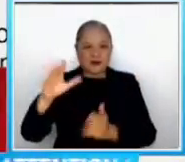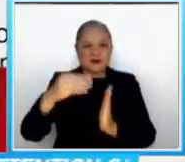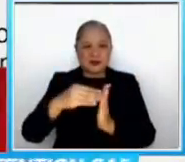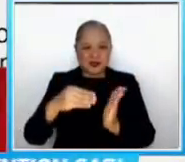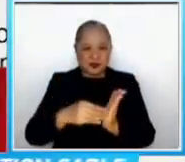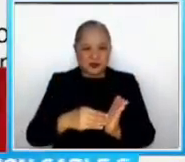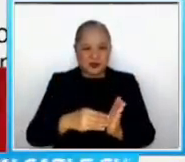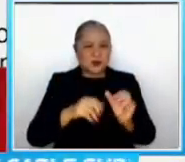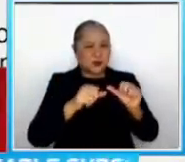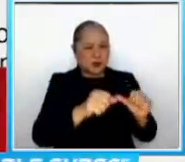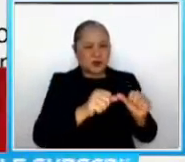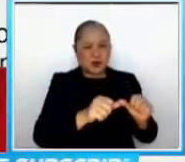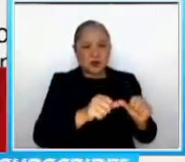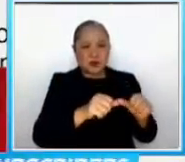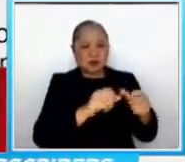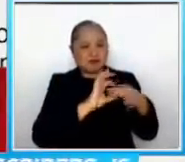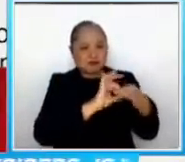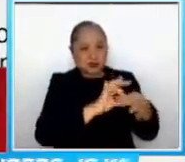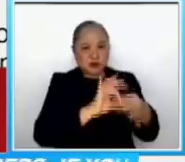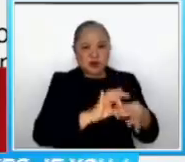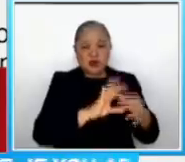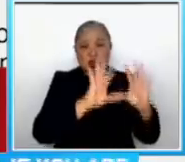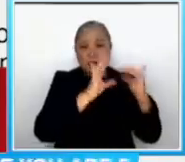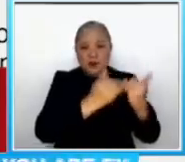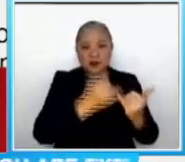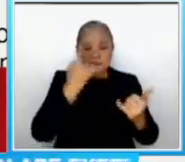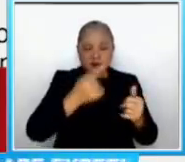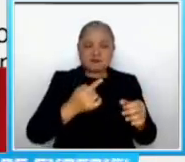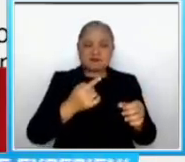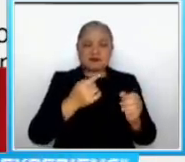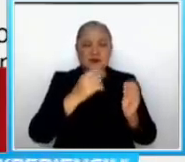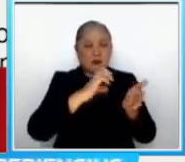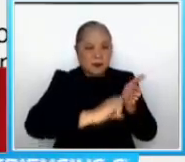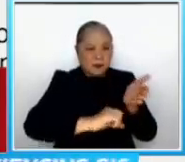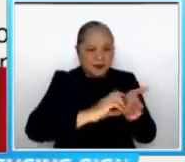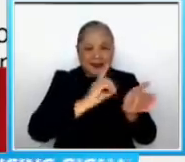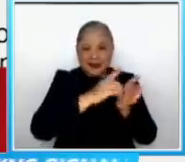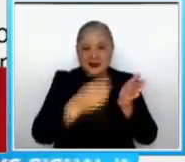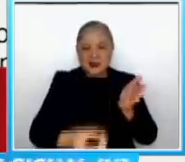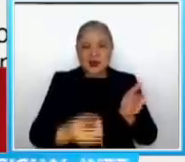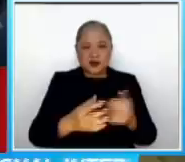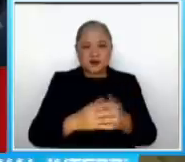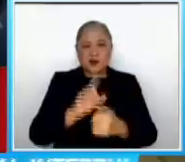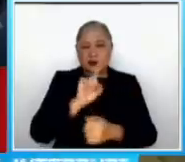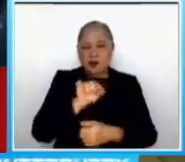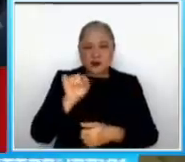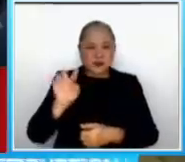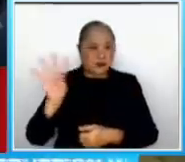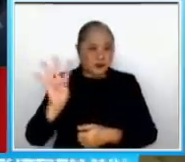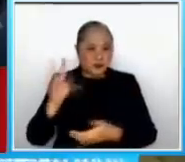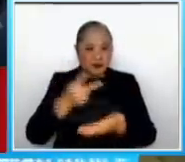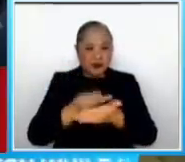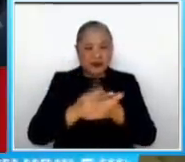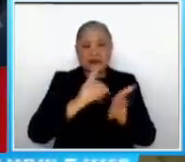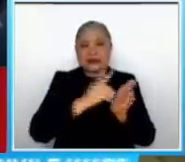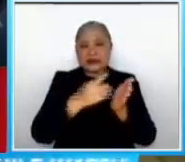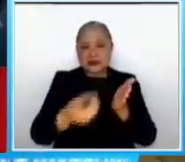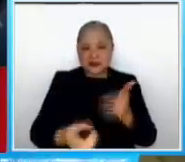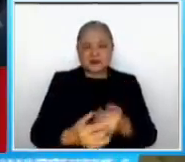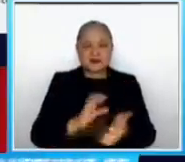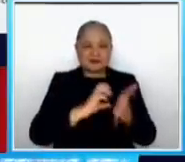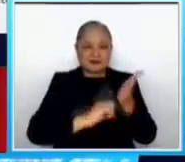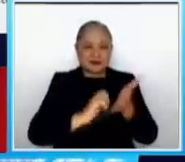on promotional discount of oil companies Up to 1 to 4 peso per liter discounts Provide additional fuel